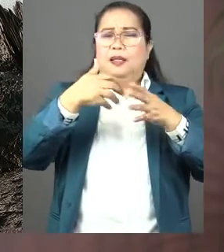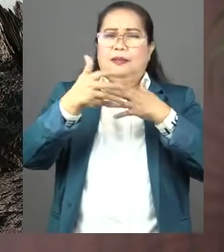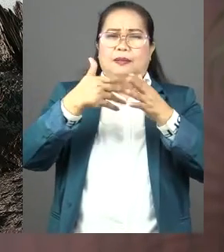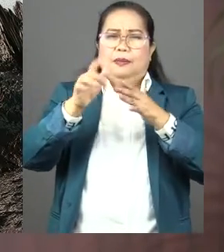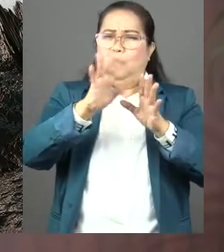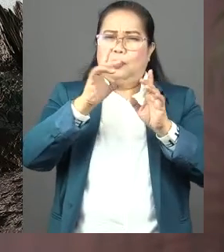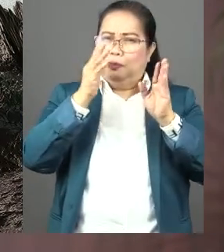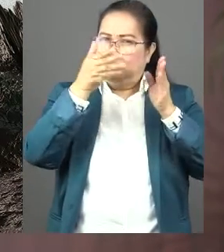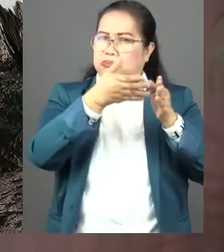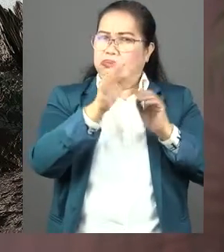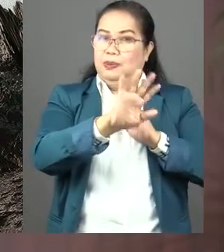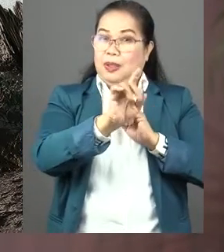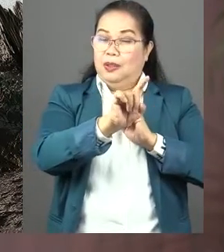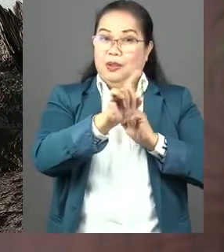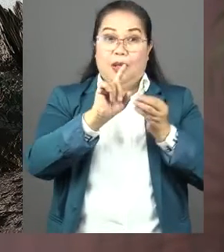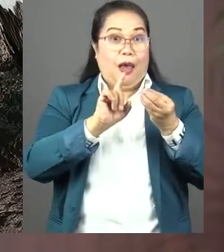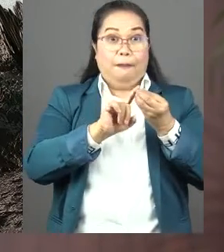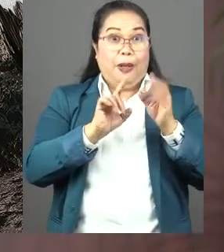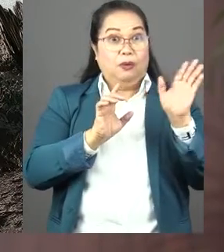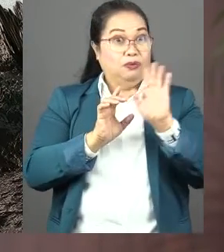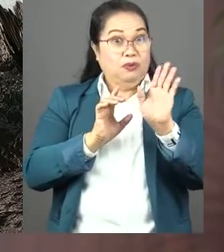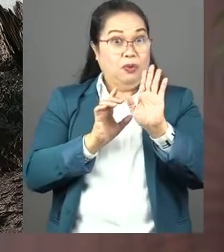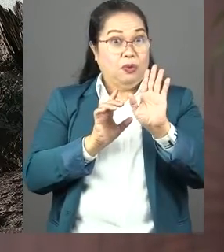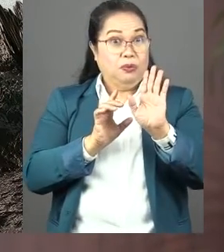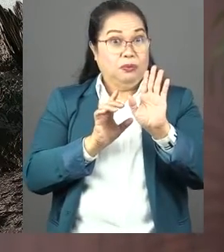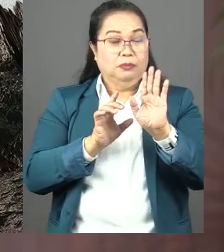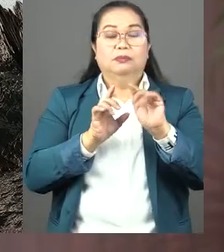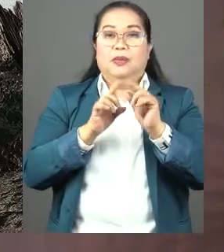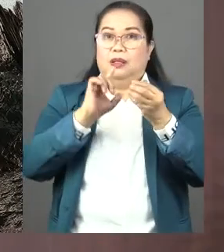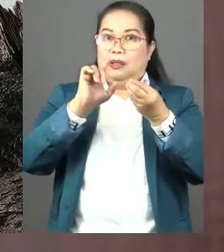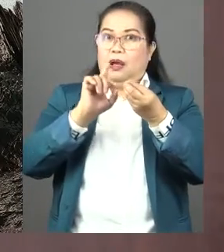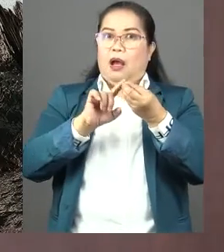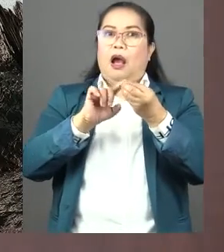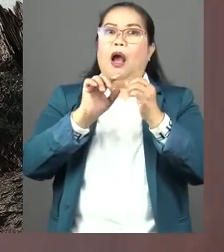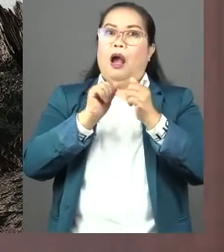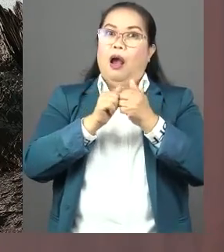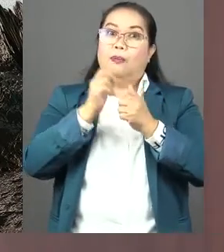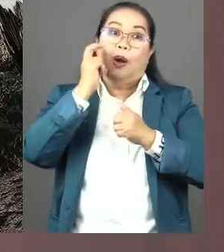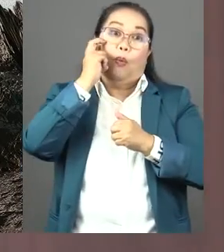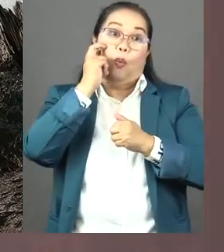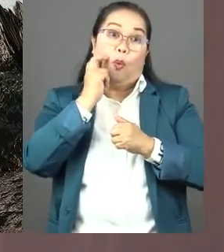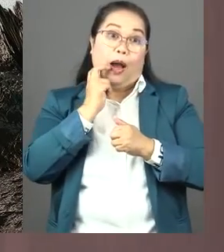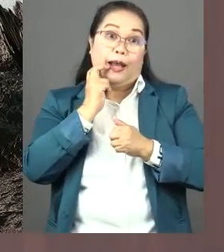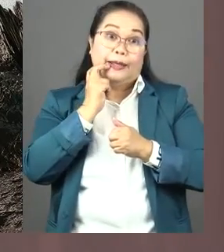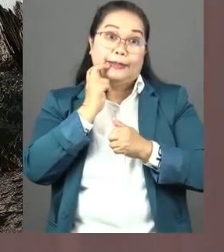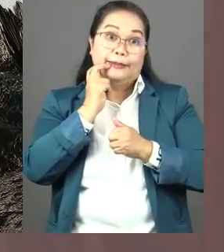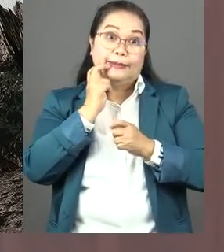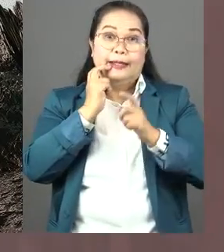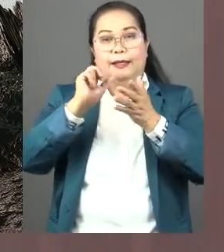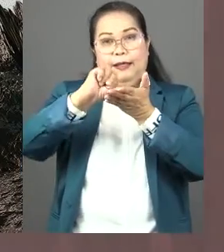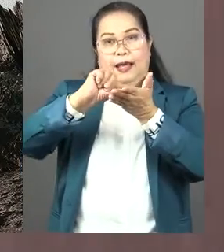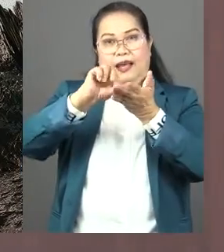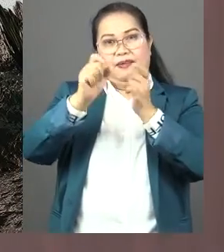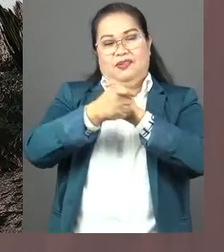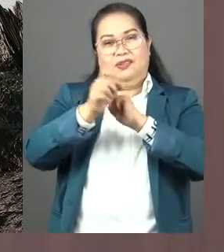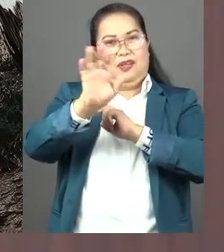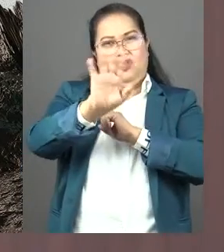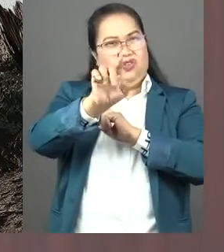go there. This is not about that. This is about how wine or alcohol changes us. Do not